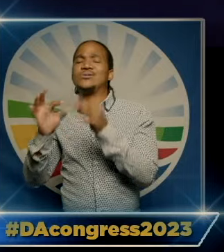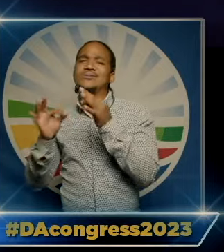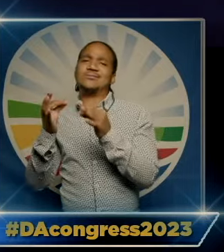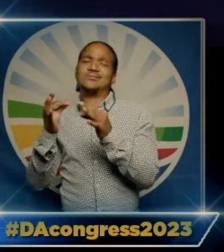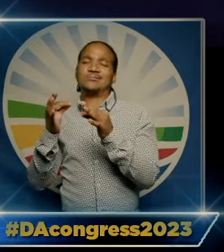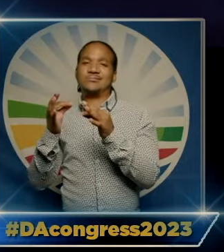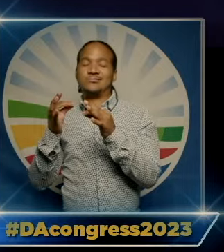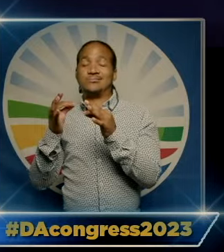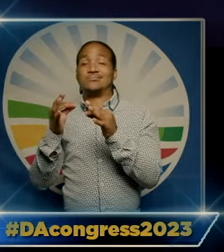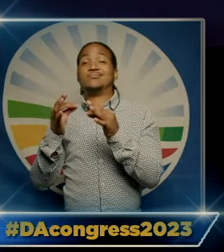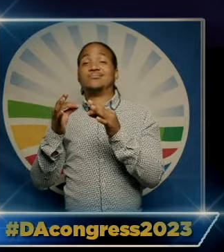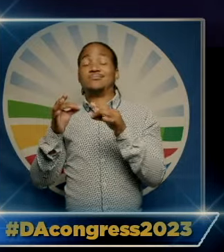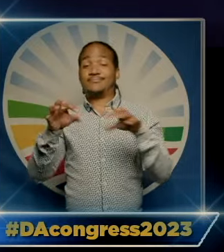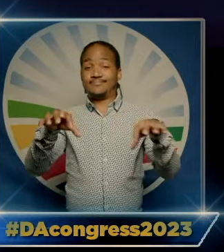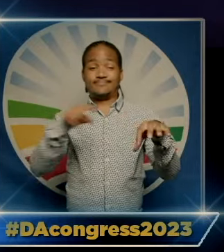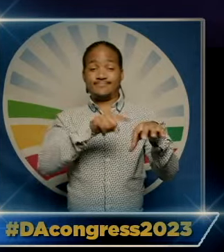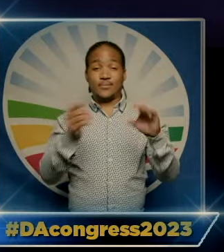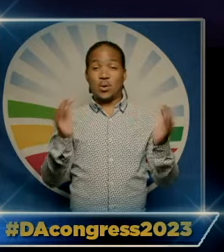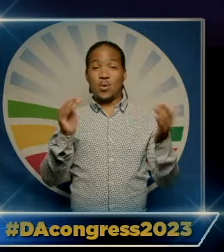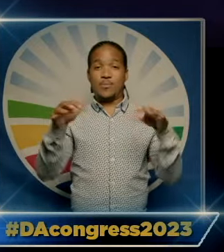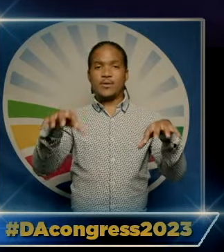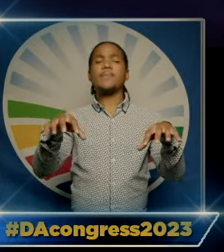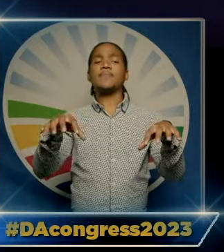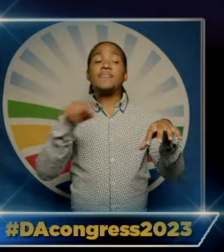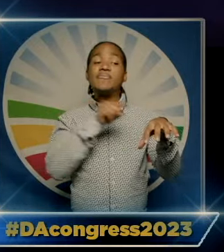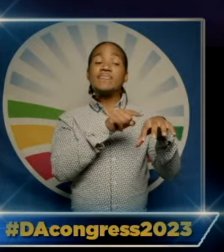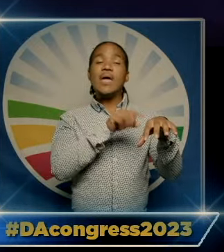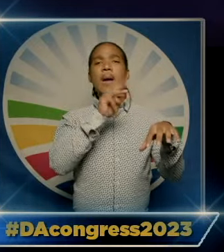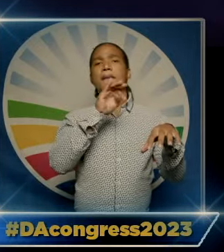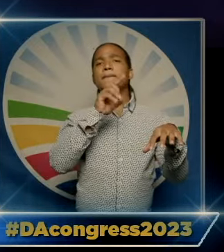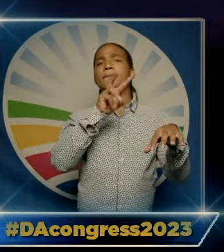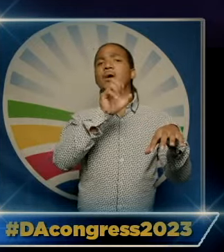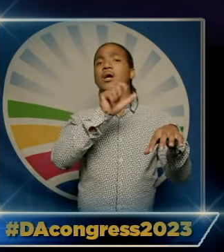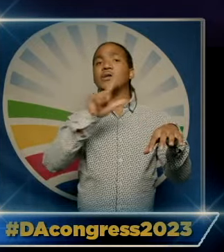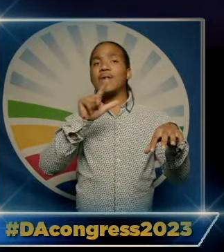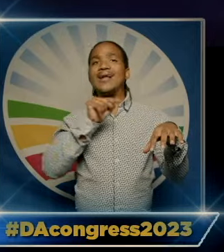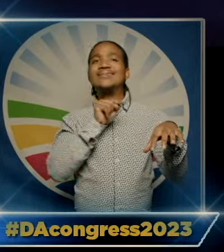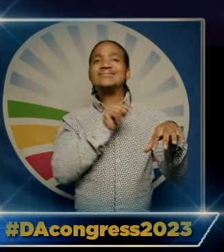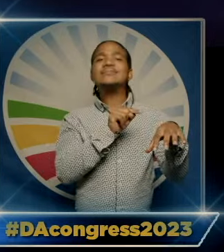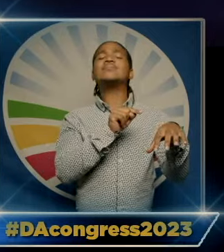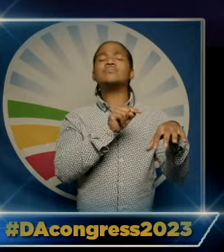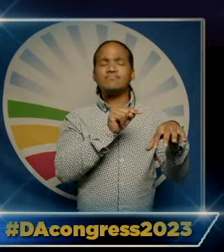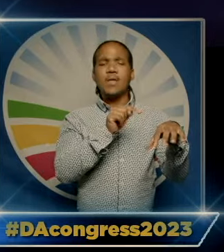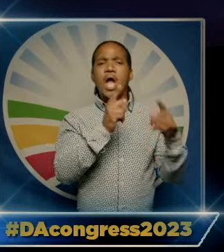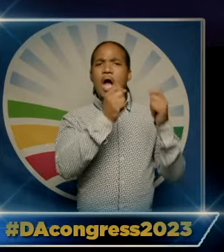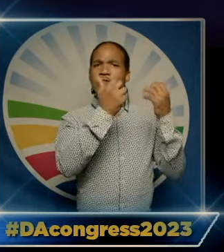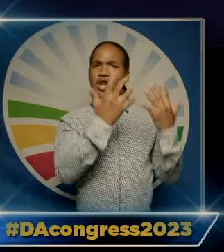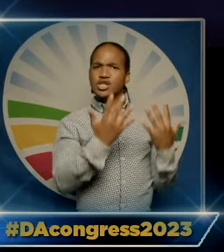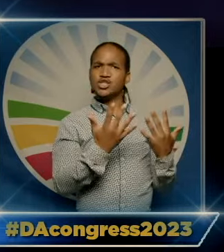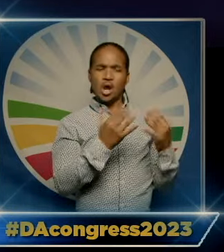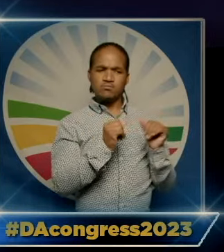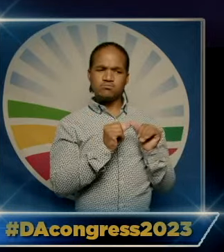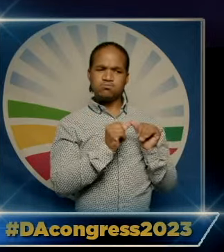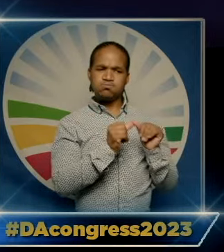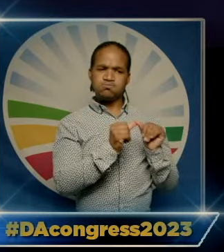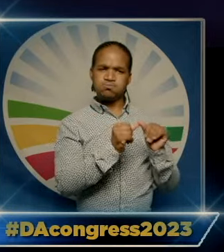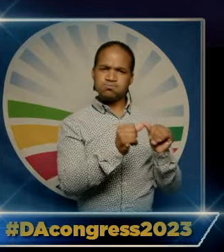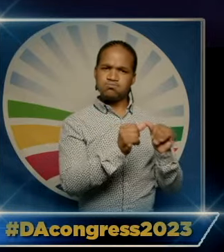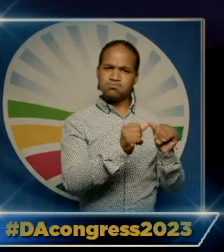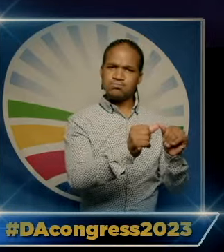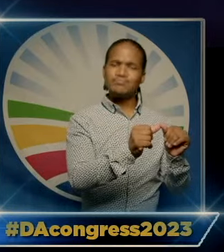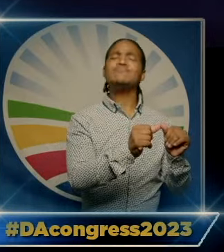Ratings Africa recently announced Midvaal as the most financially sustainable municipality in